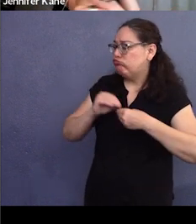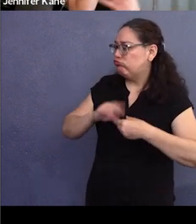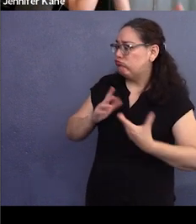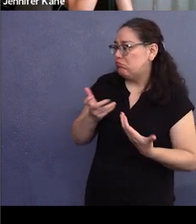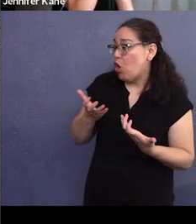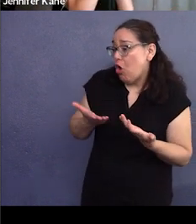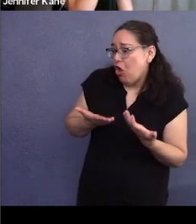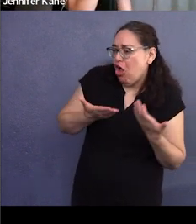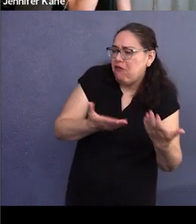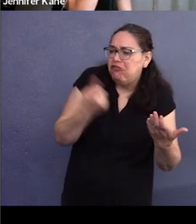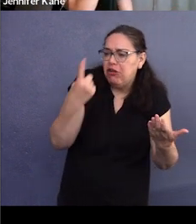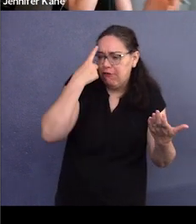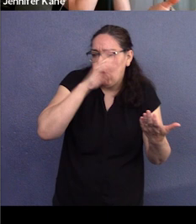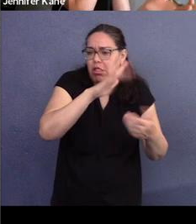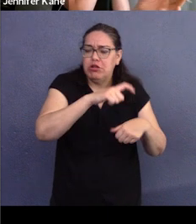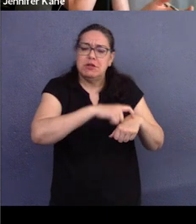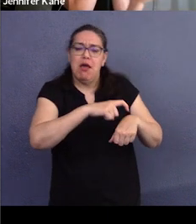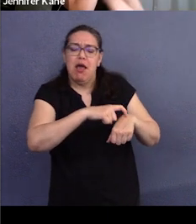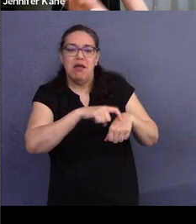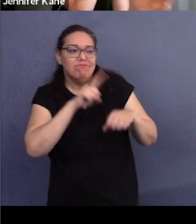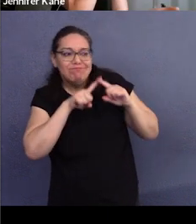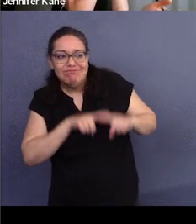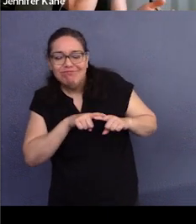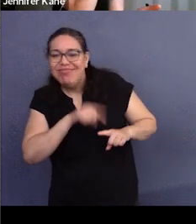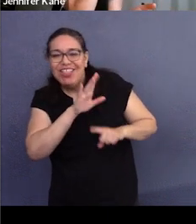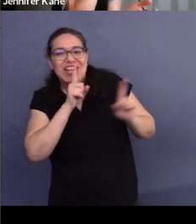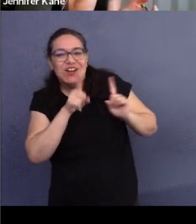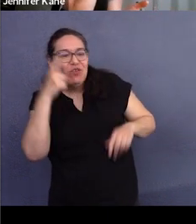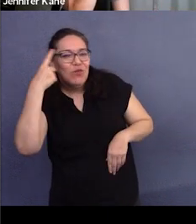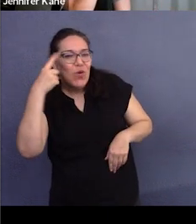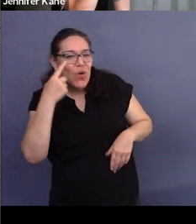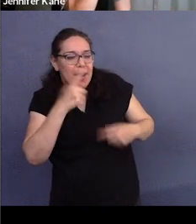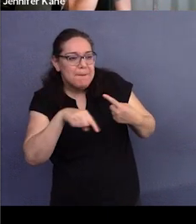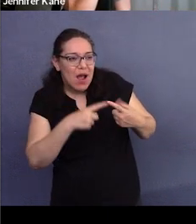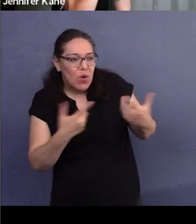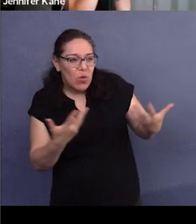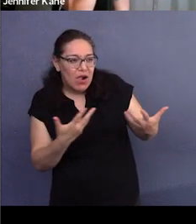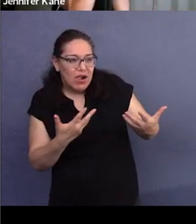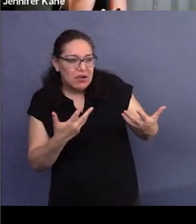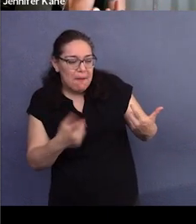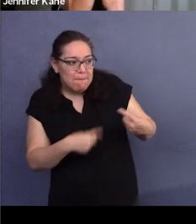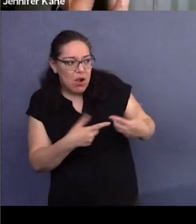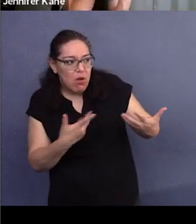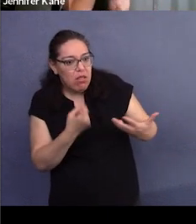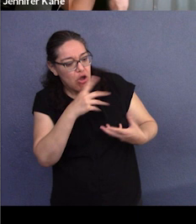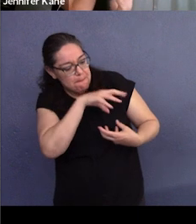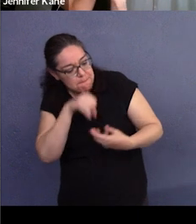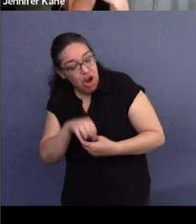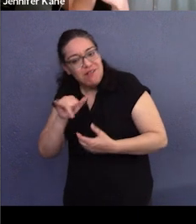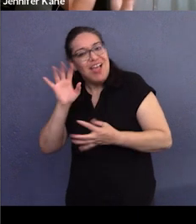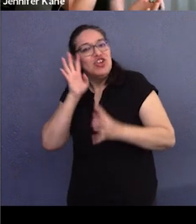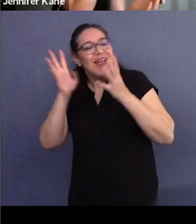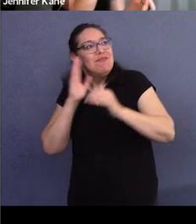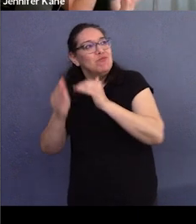them something for their time, it depends on what they're being interviewed about. Maybe they're part of the creative process. I know, that's